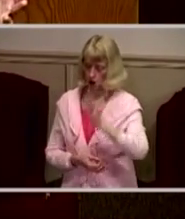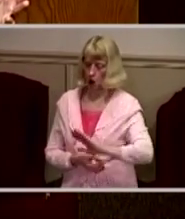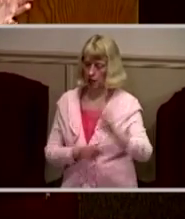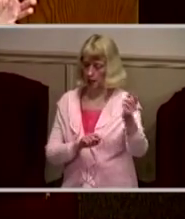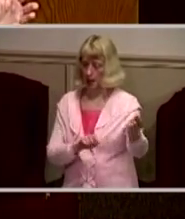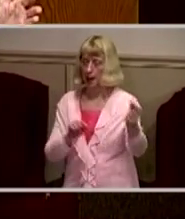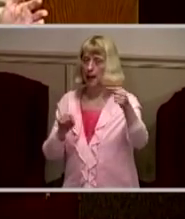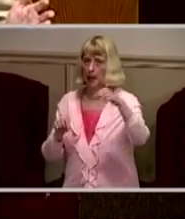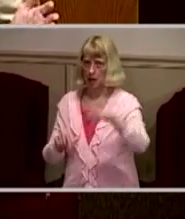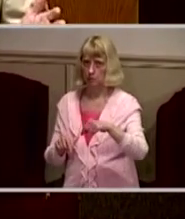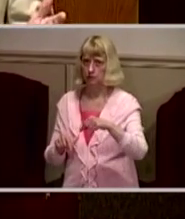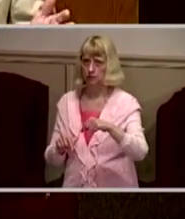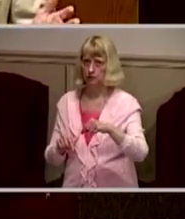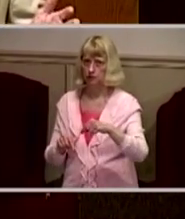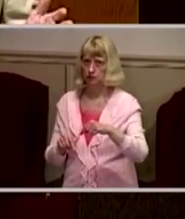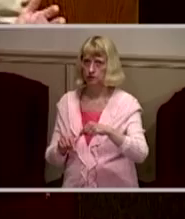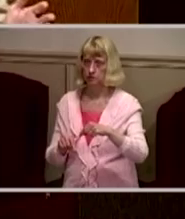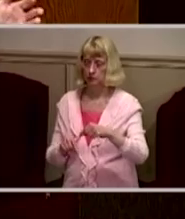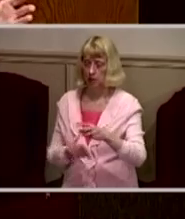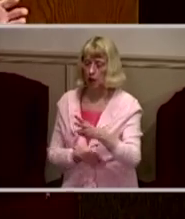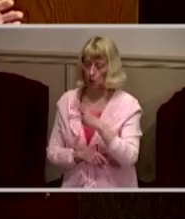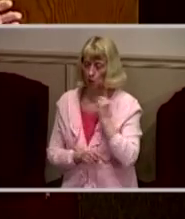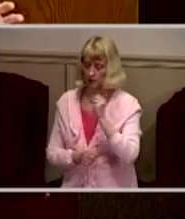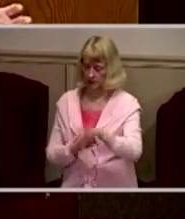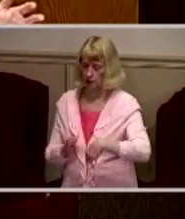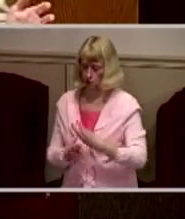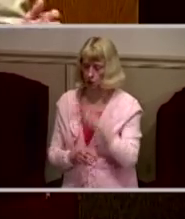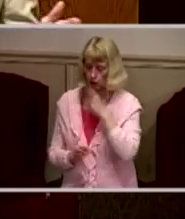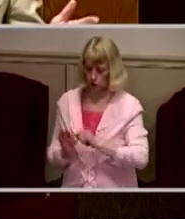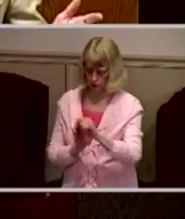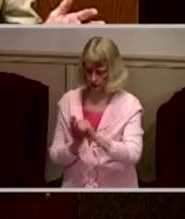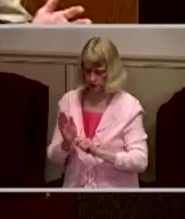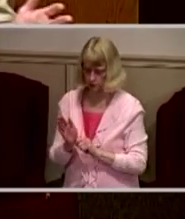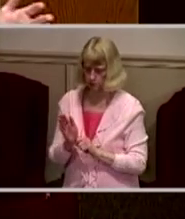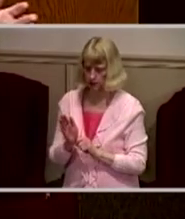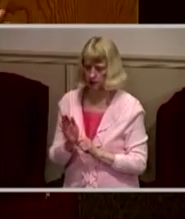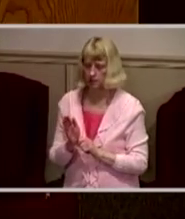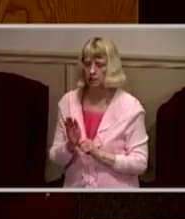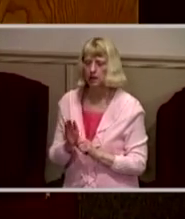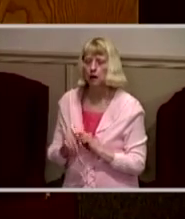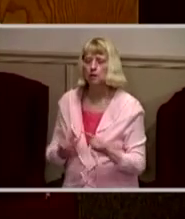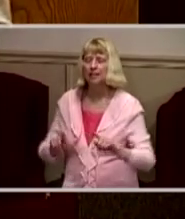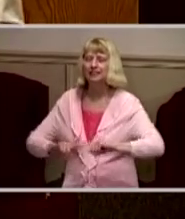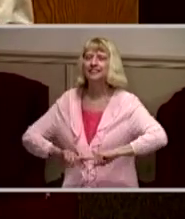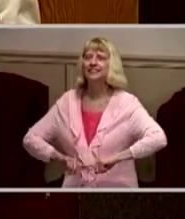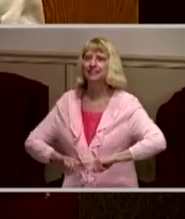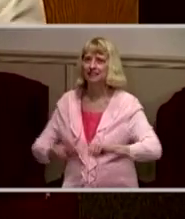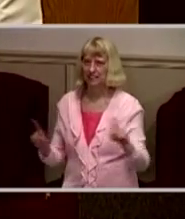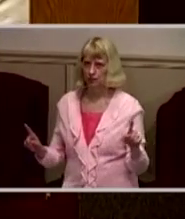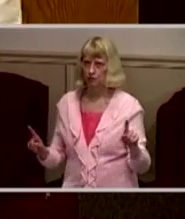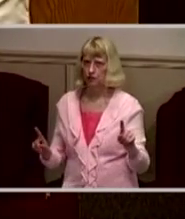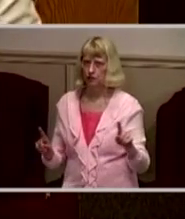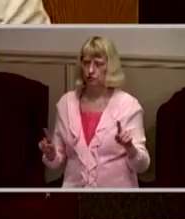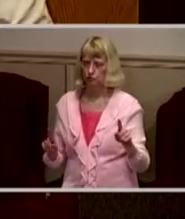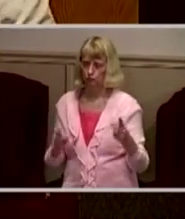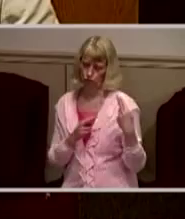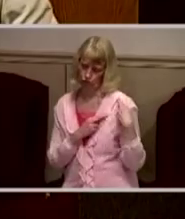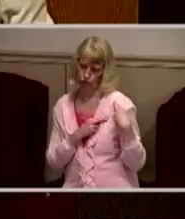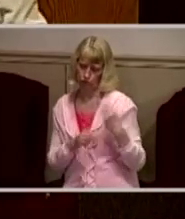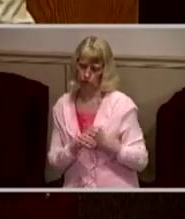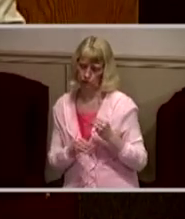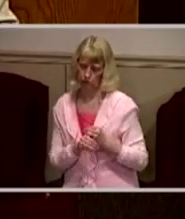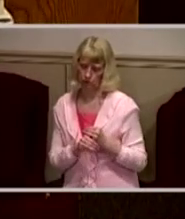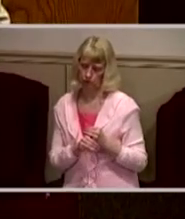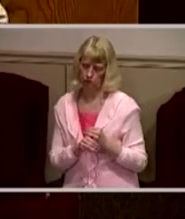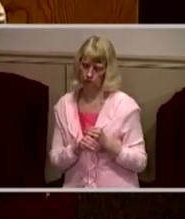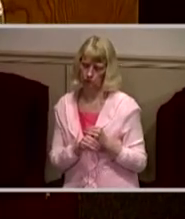and of course, the Spirit of God was in the world in the Old Testament, but he had a different type of a ministry in the Old